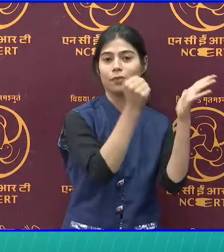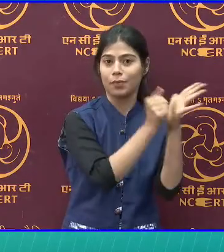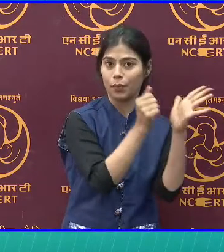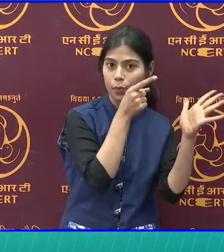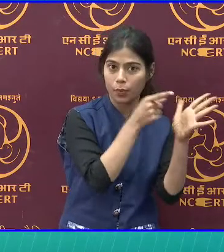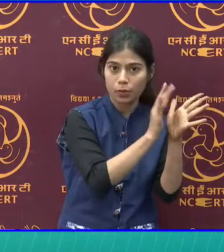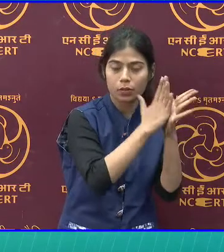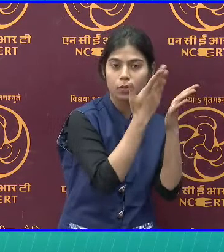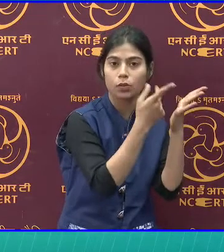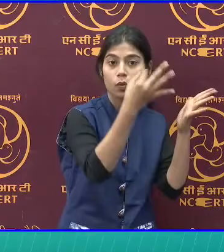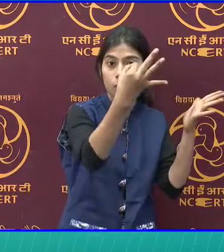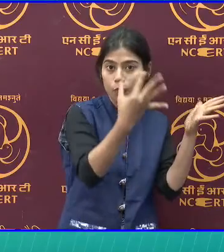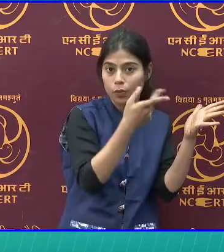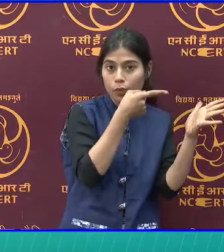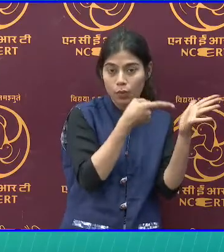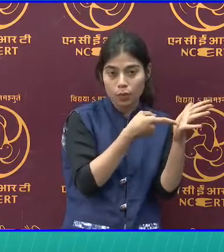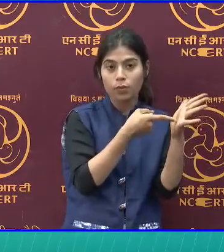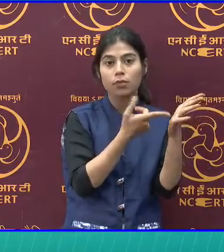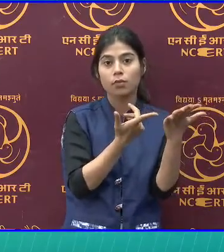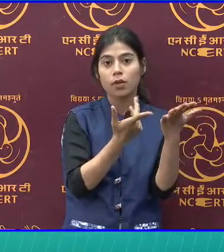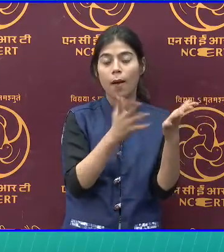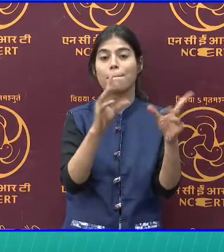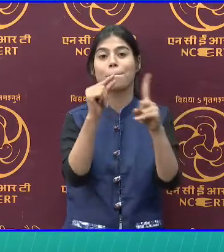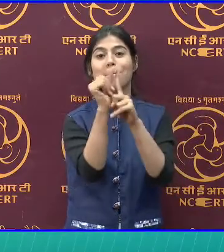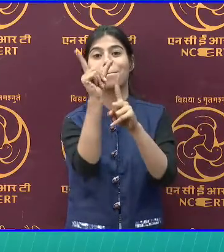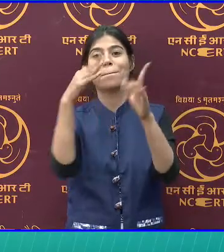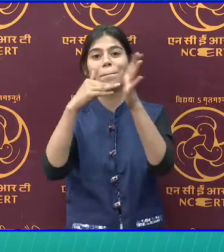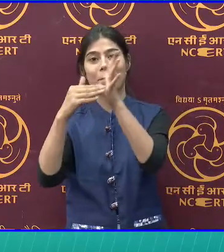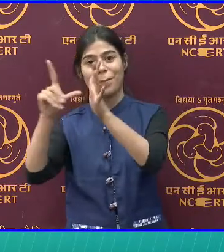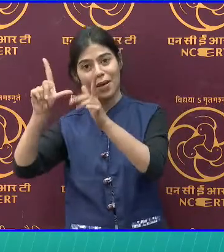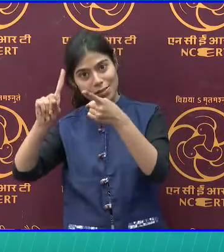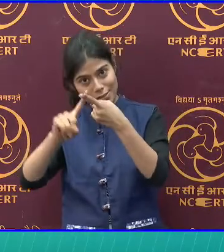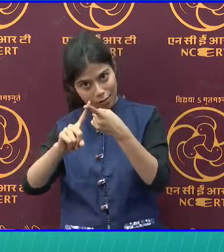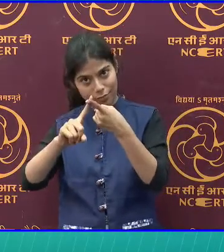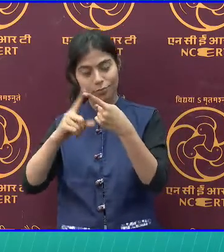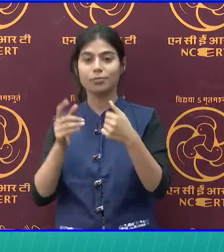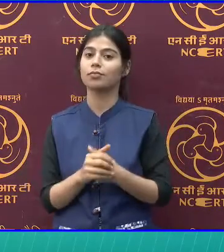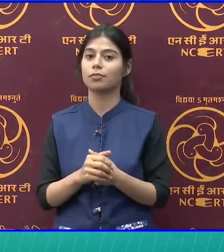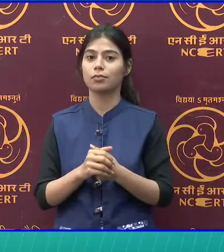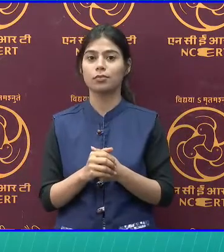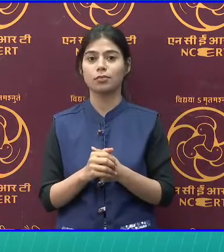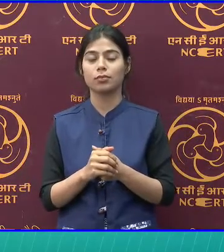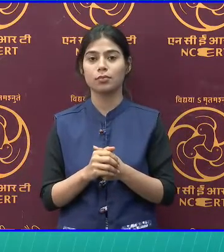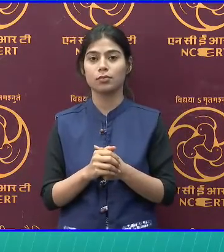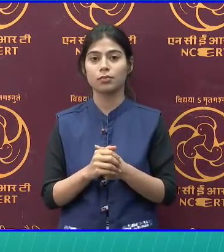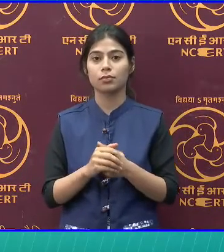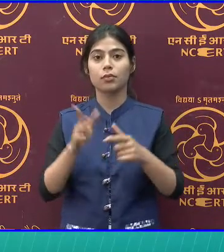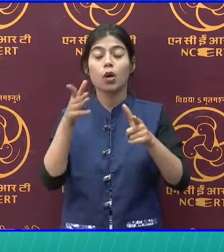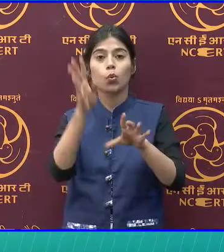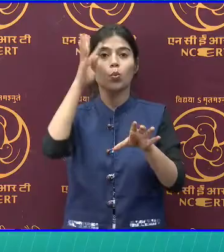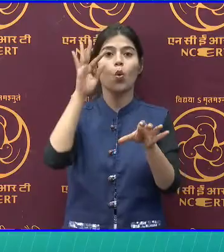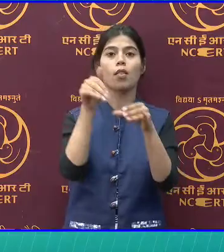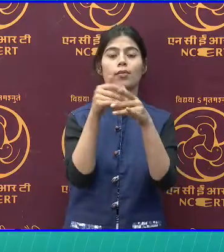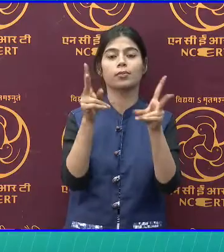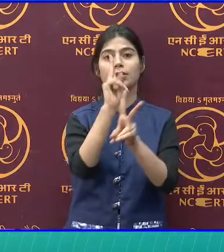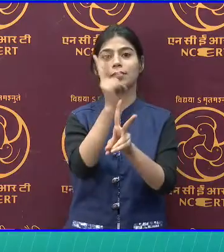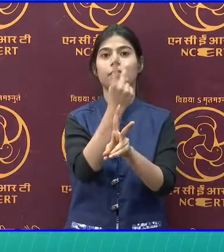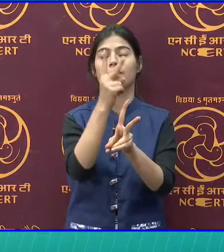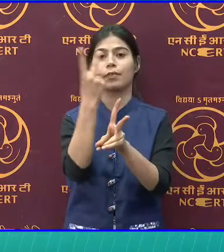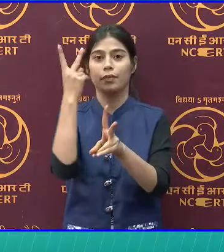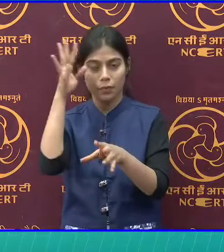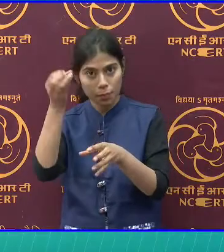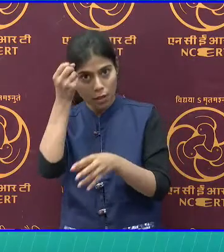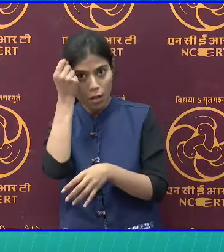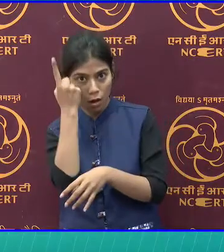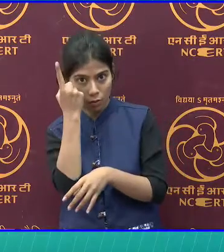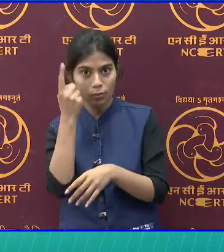to introduce to the crossword puzzles for introducing for familiarizing the concepts actually. So